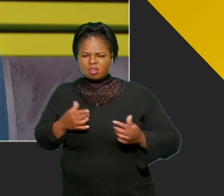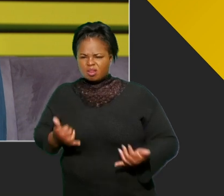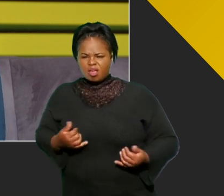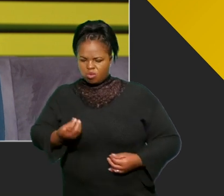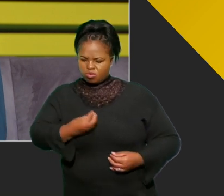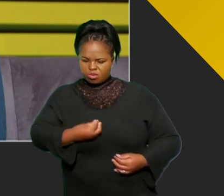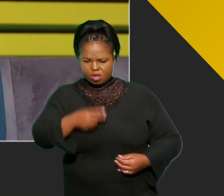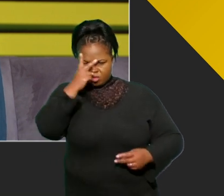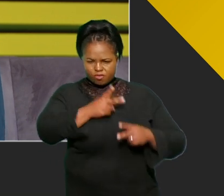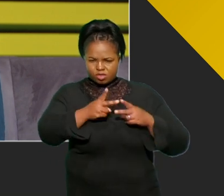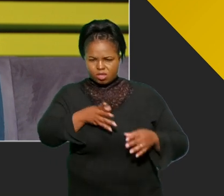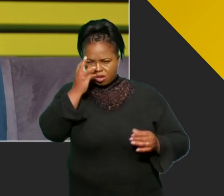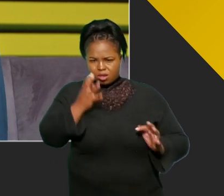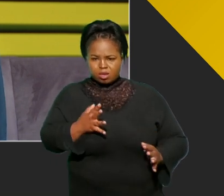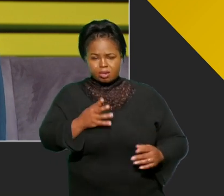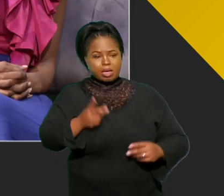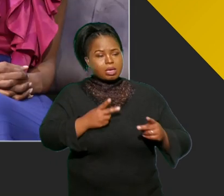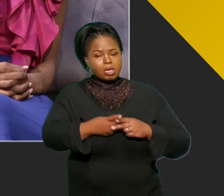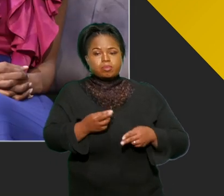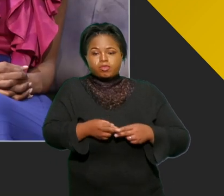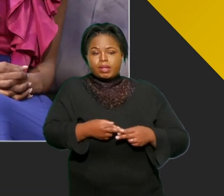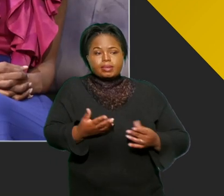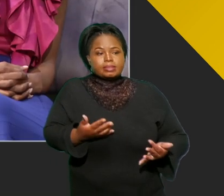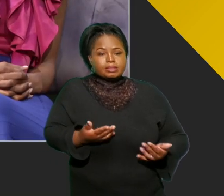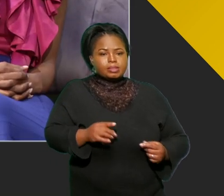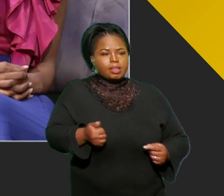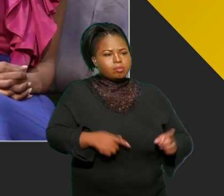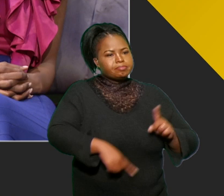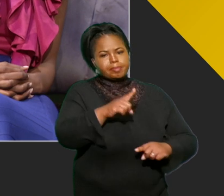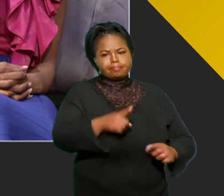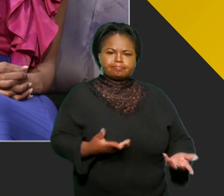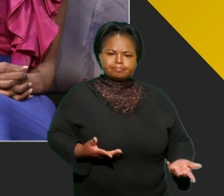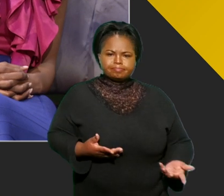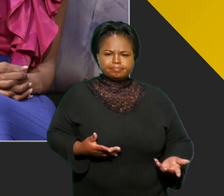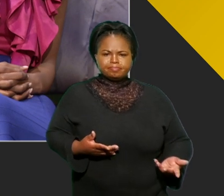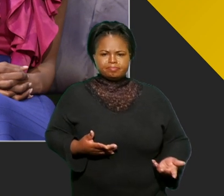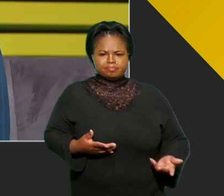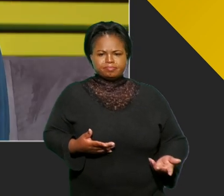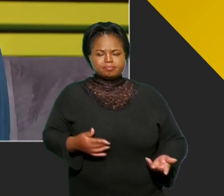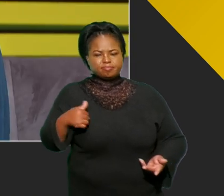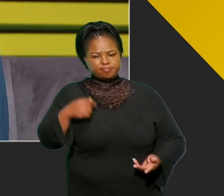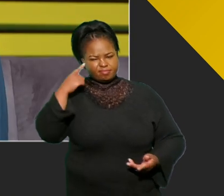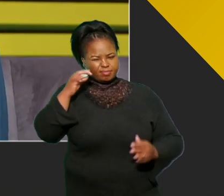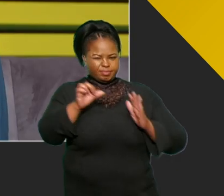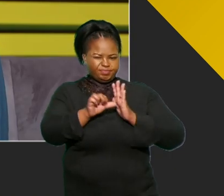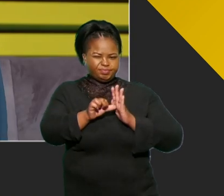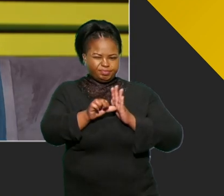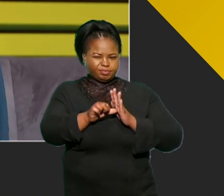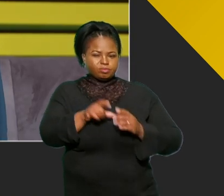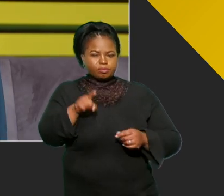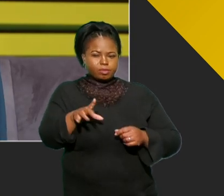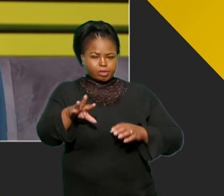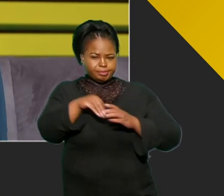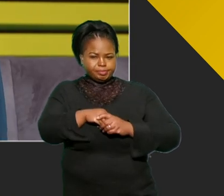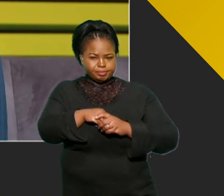young professional students being rendered homeless because of an eviction. And I think it's important to include in